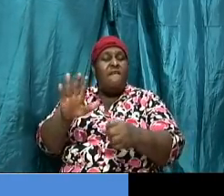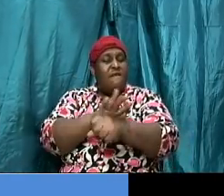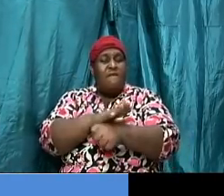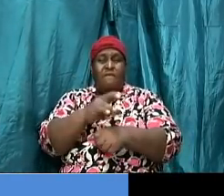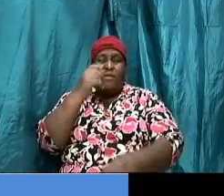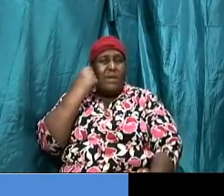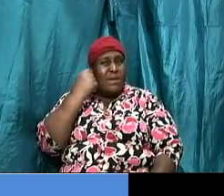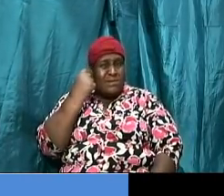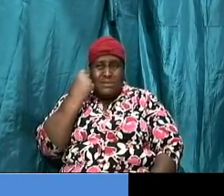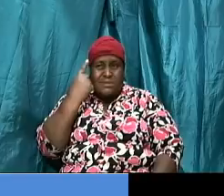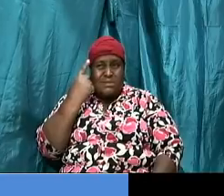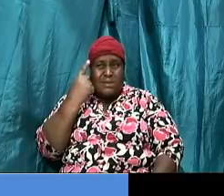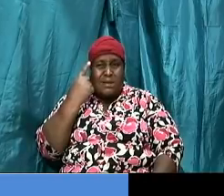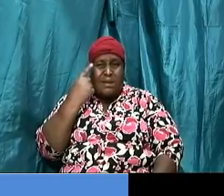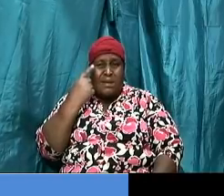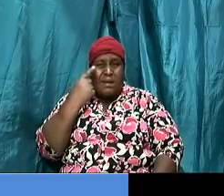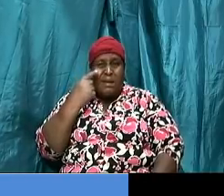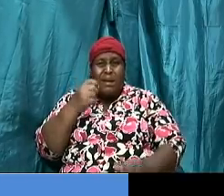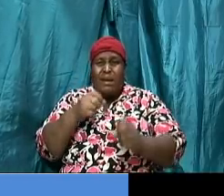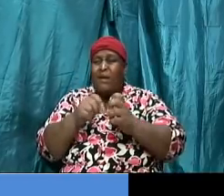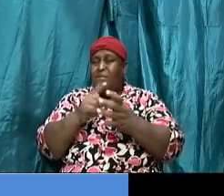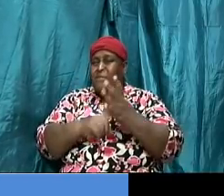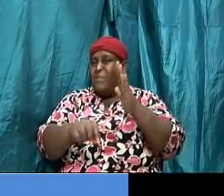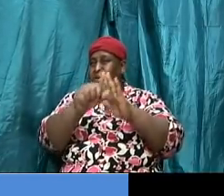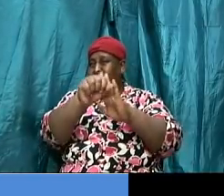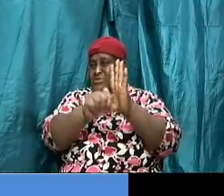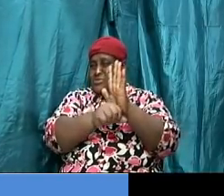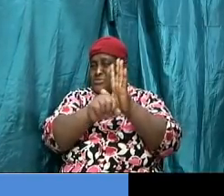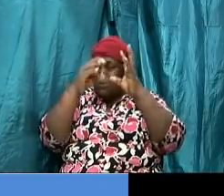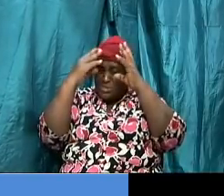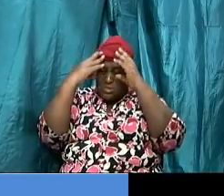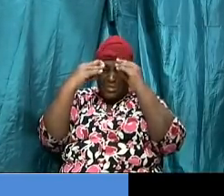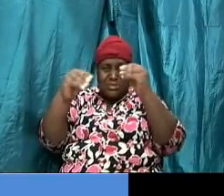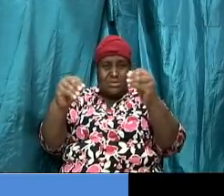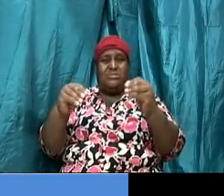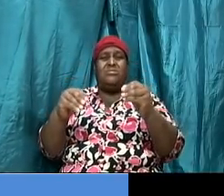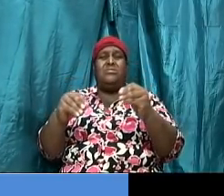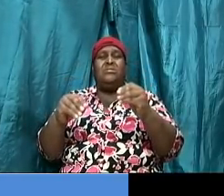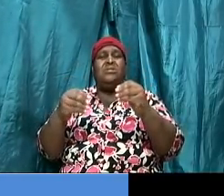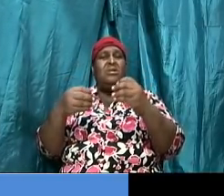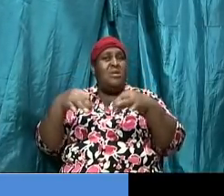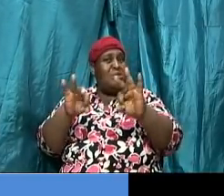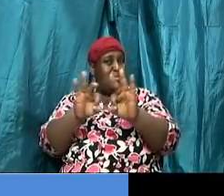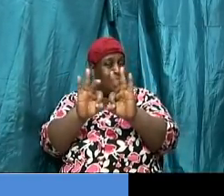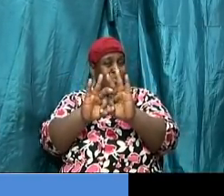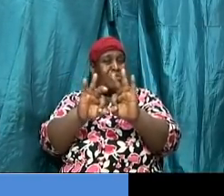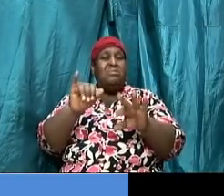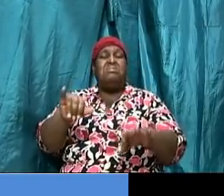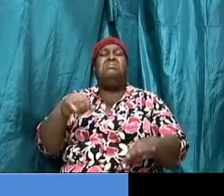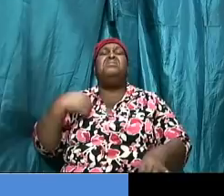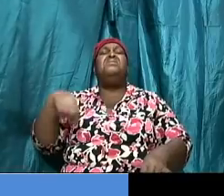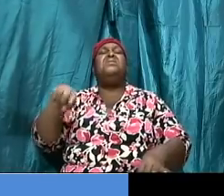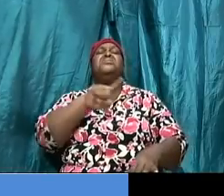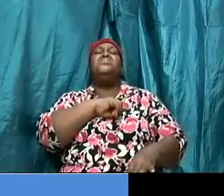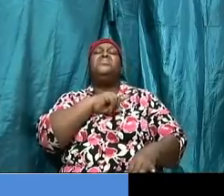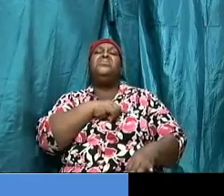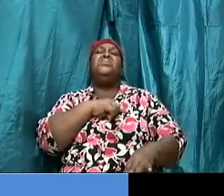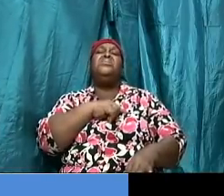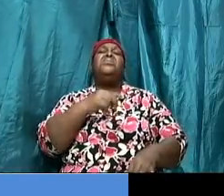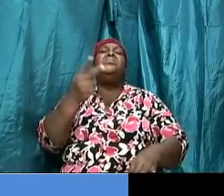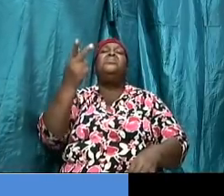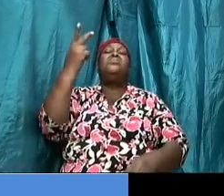understanding of what the scriptures are teaching, it's important that we go back